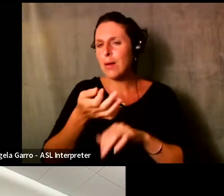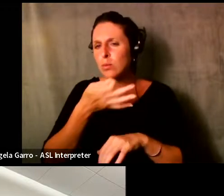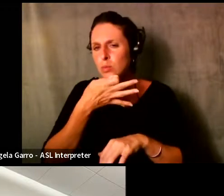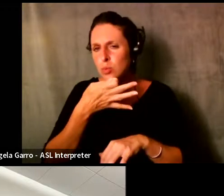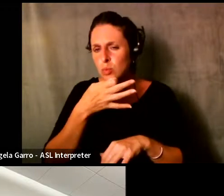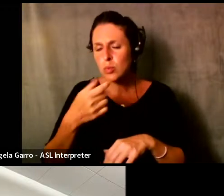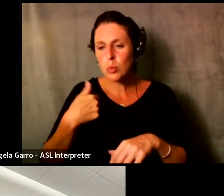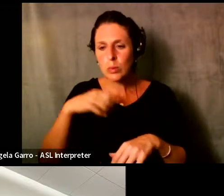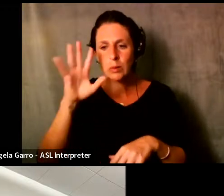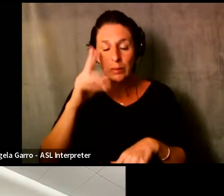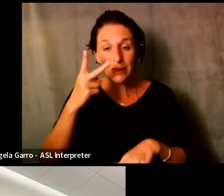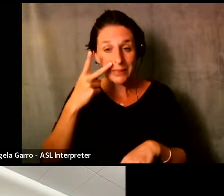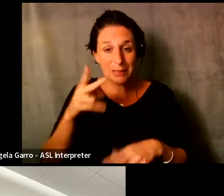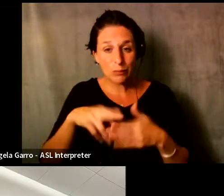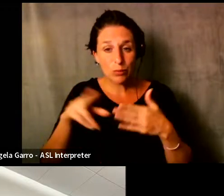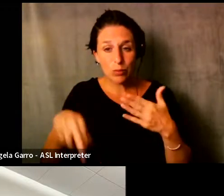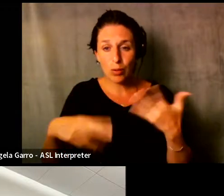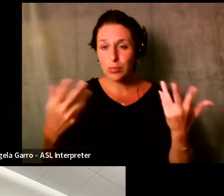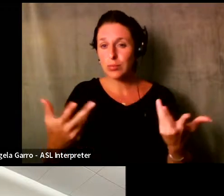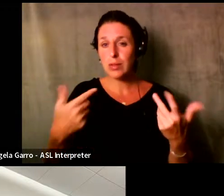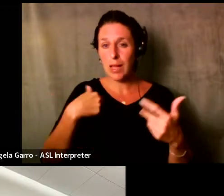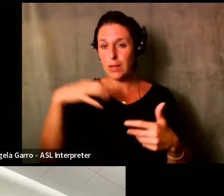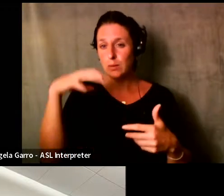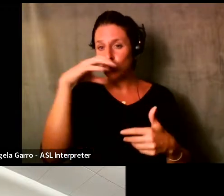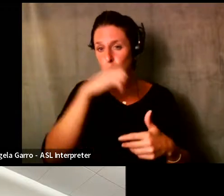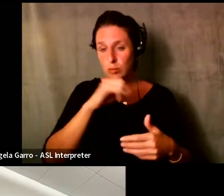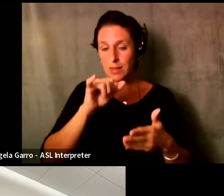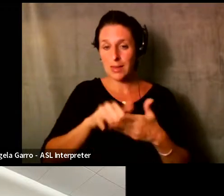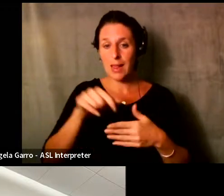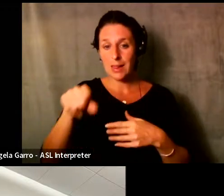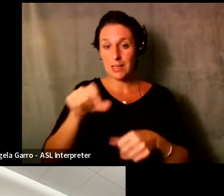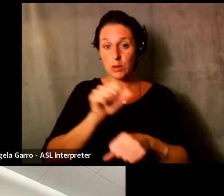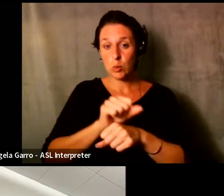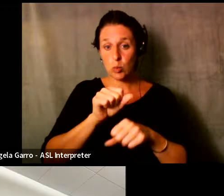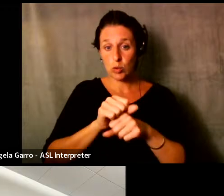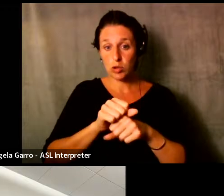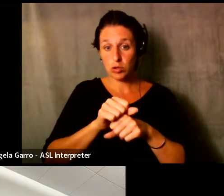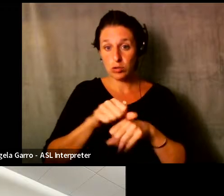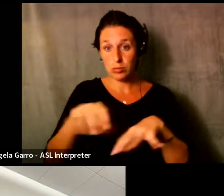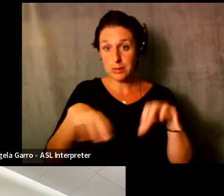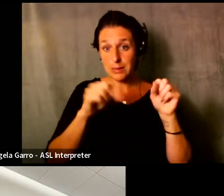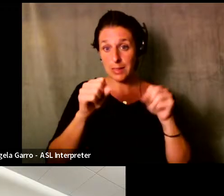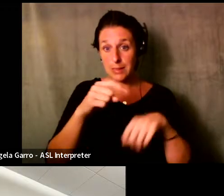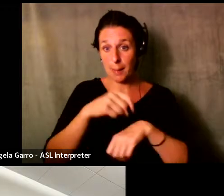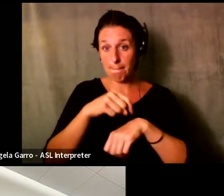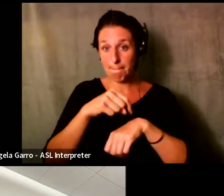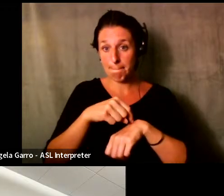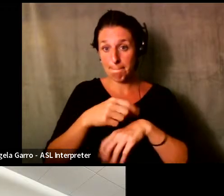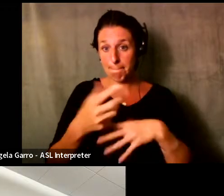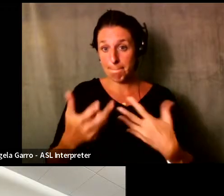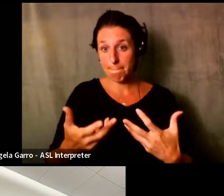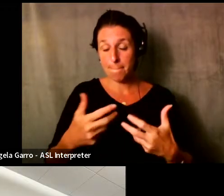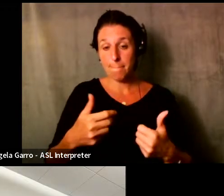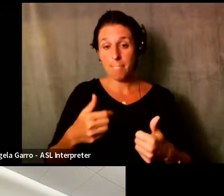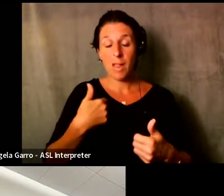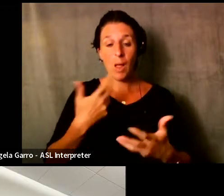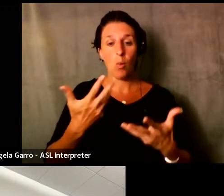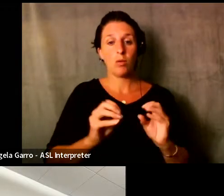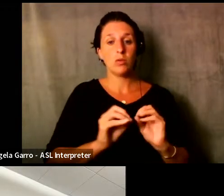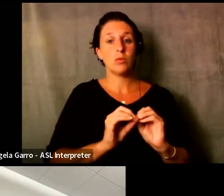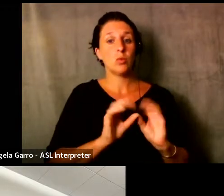could we see results? Because I'm assuming that this work takes time. Well, and I want to be